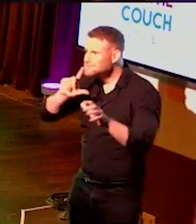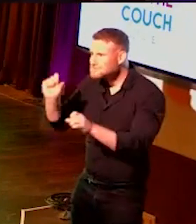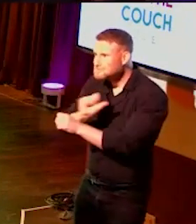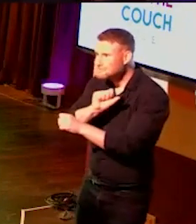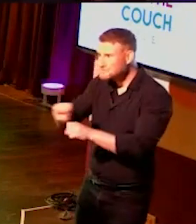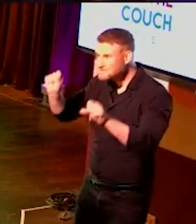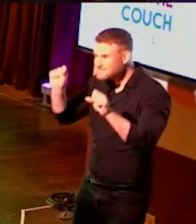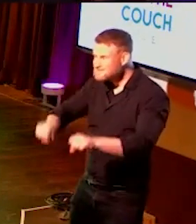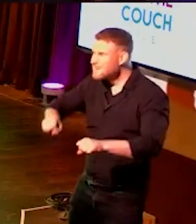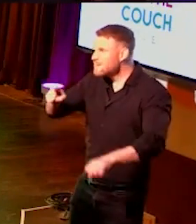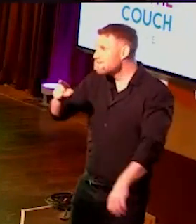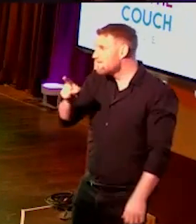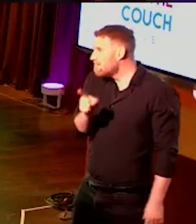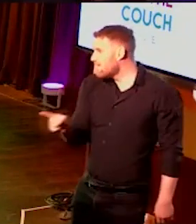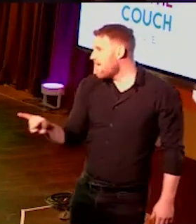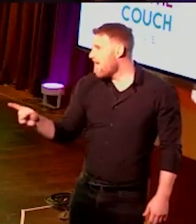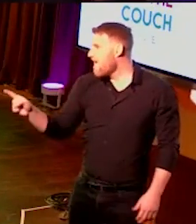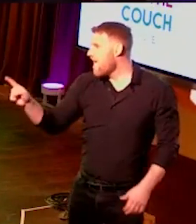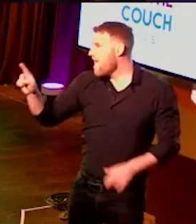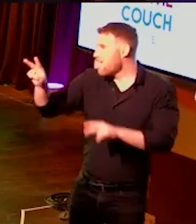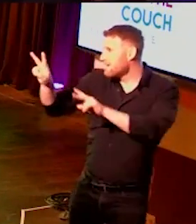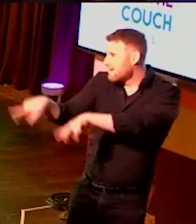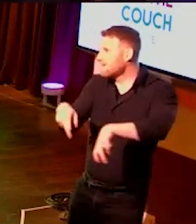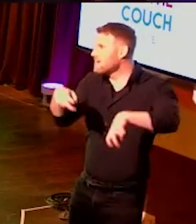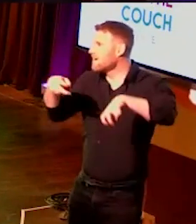really know how to